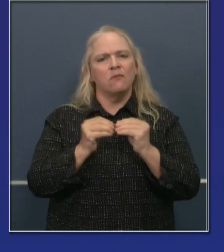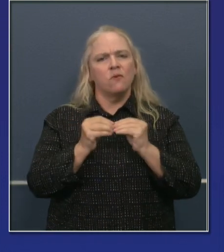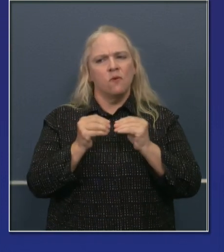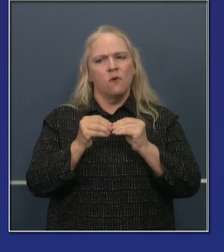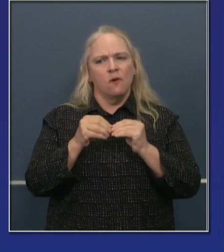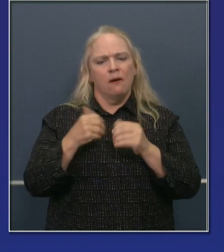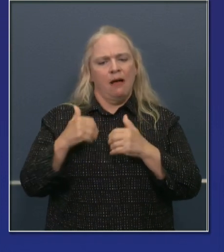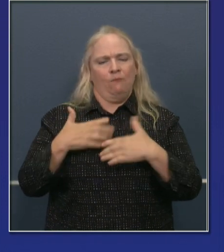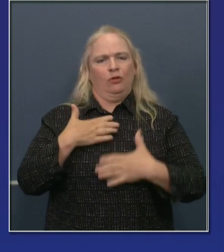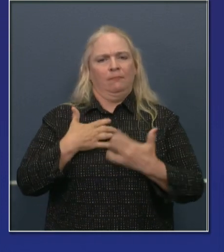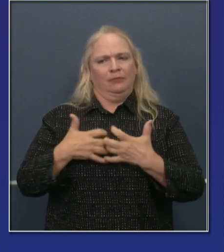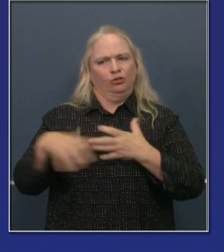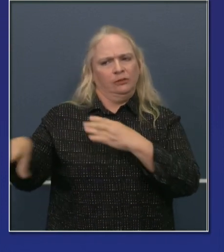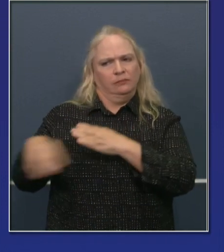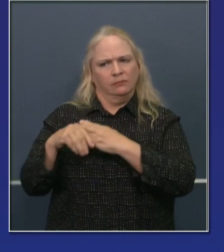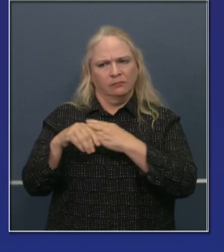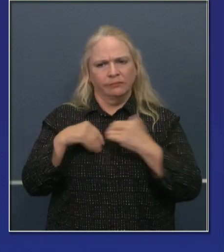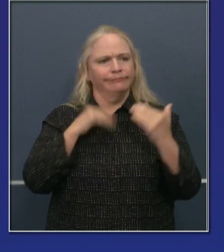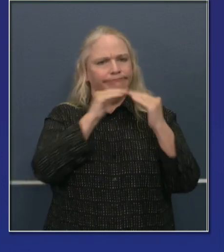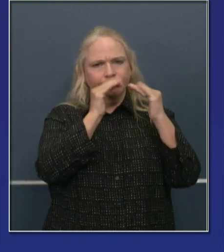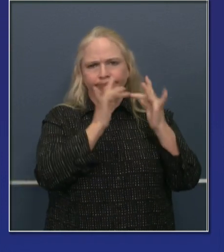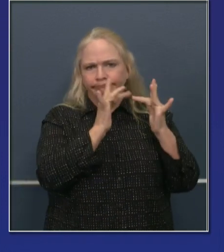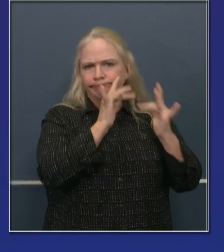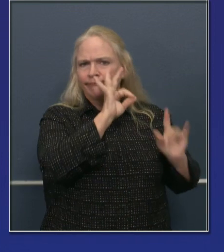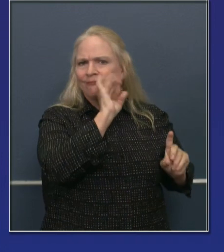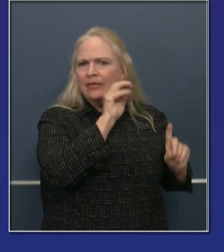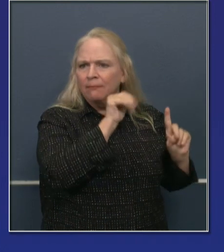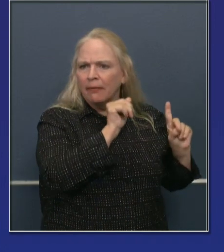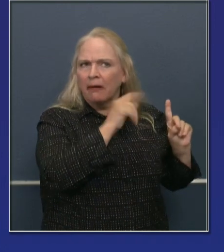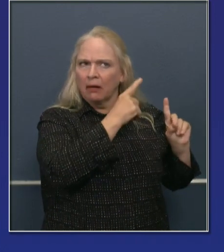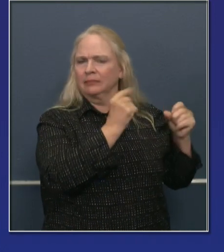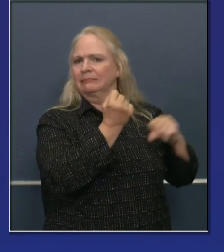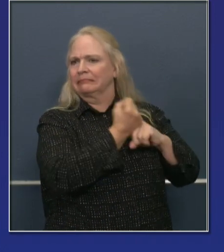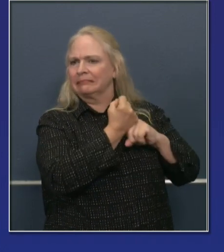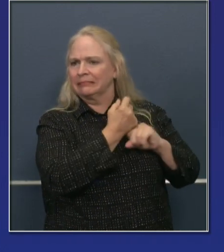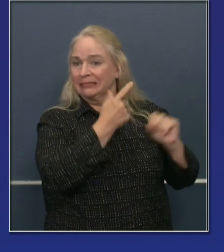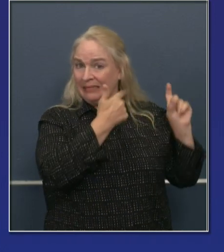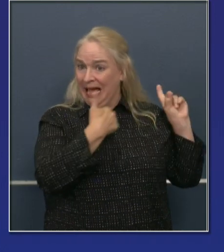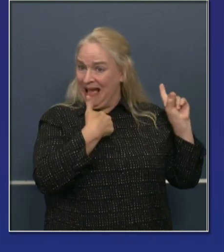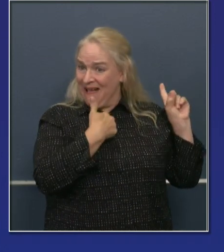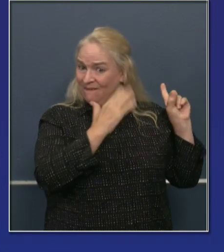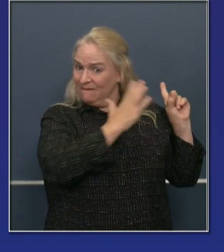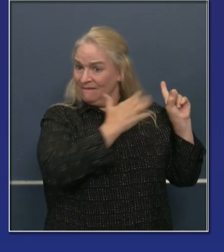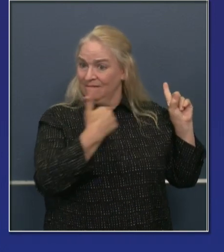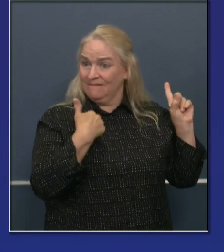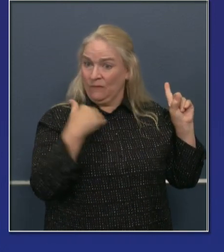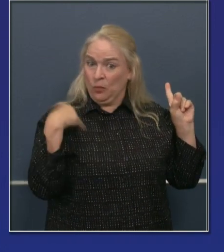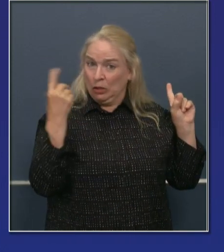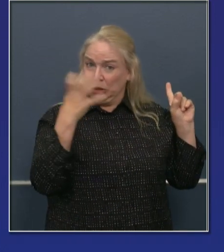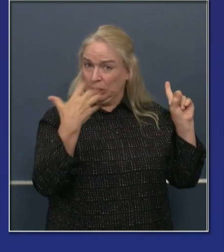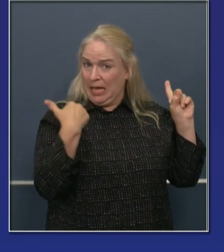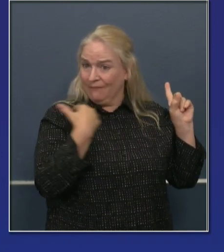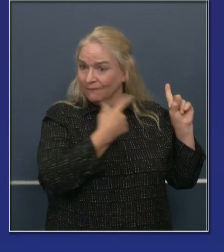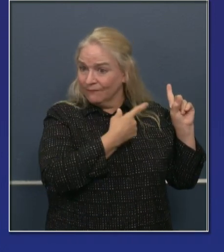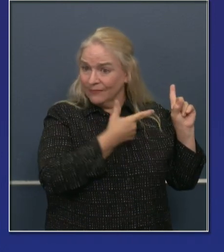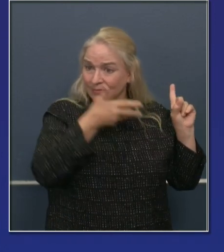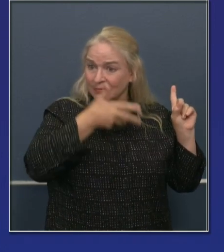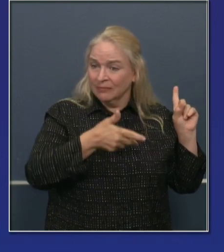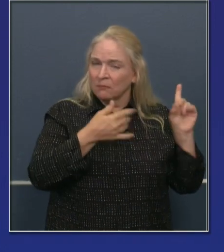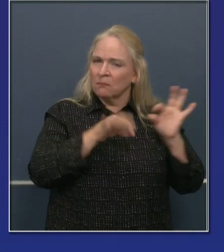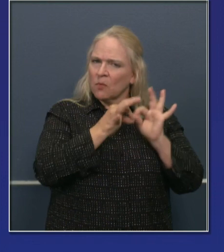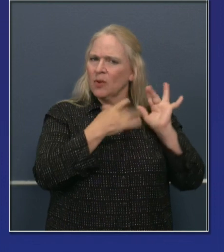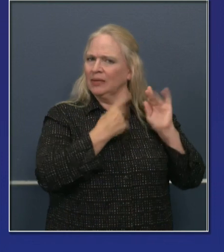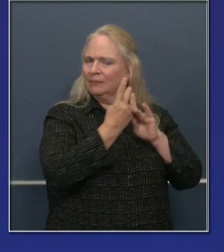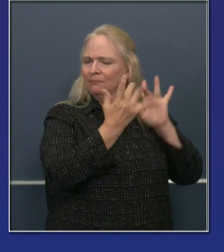FEMA, our federal partners, about what the national stockpile on ventilators look like. It's an important thing to do at this